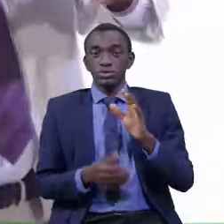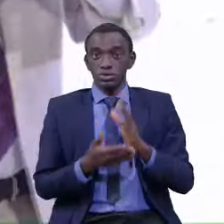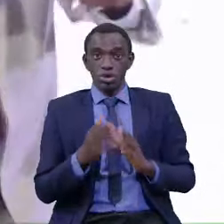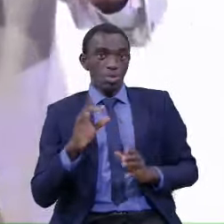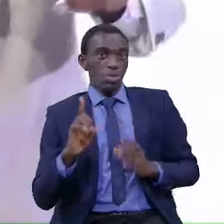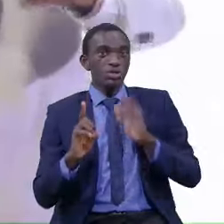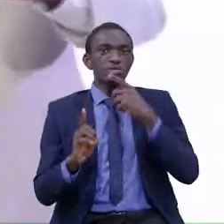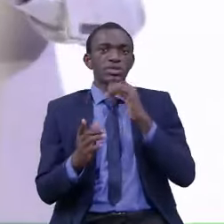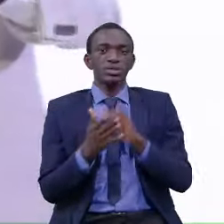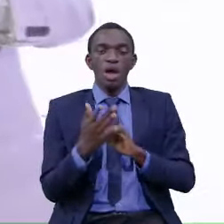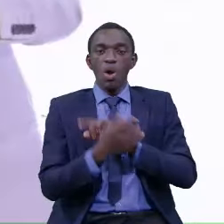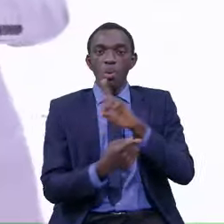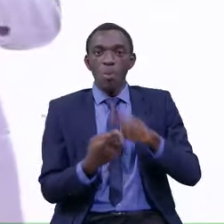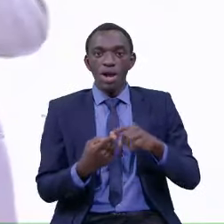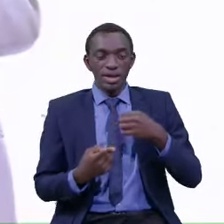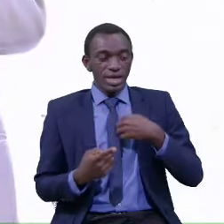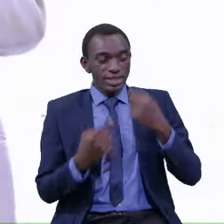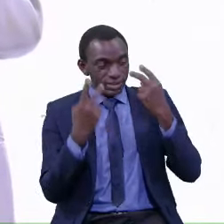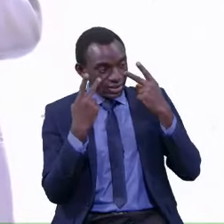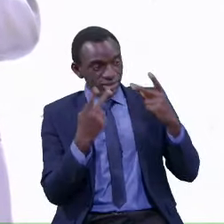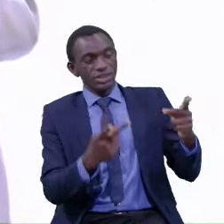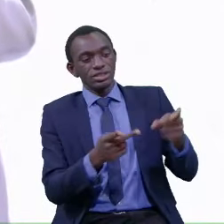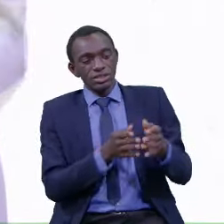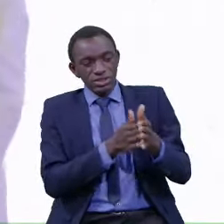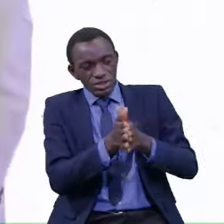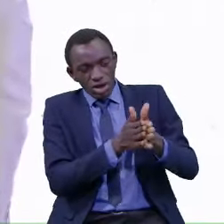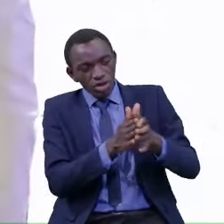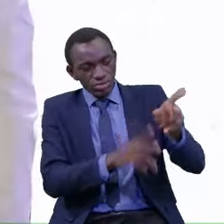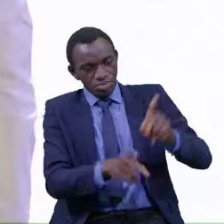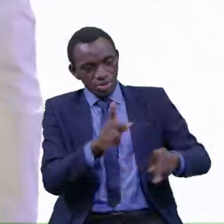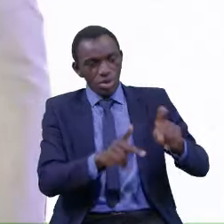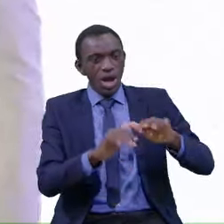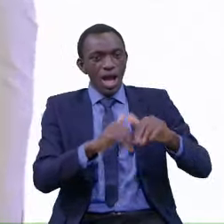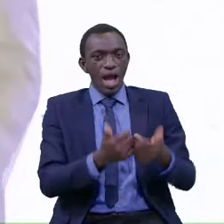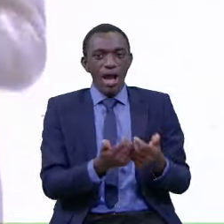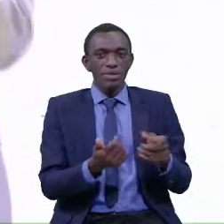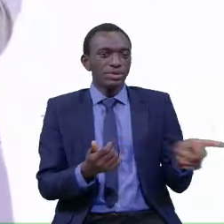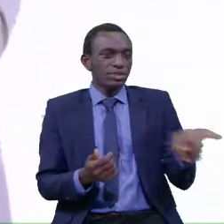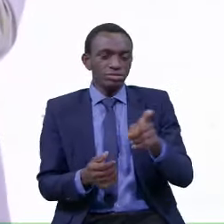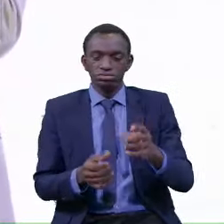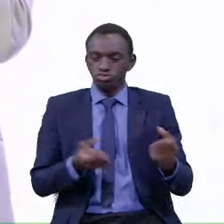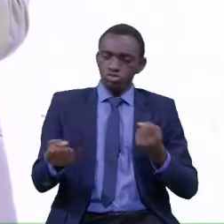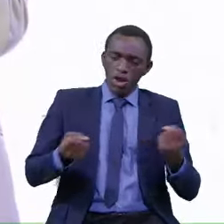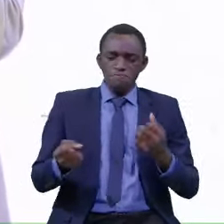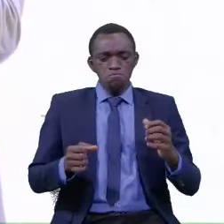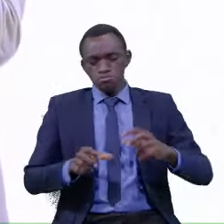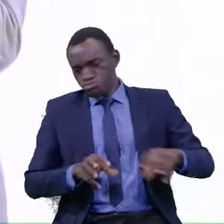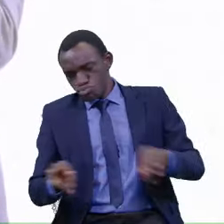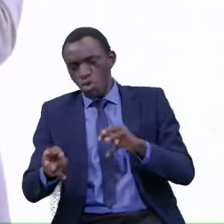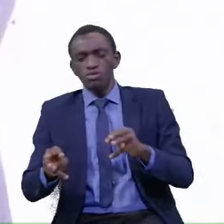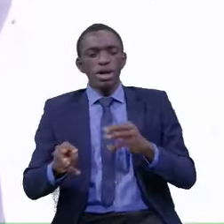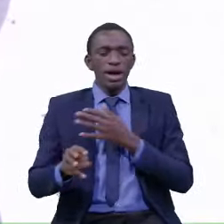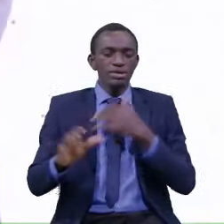see these zealous people, how they drive, how they move, how they act, and how they're